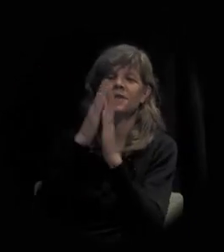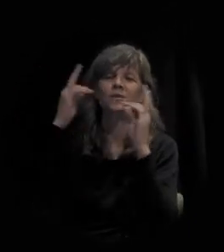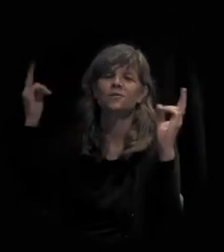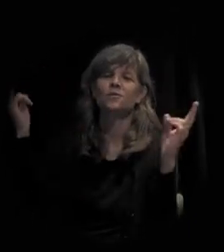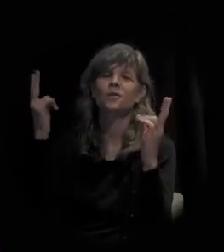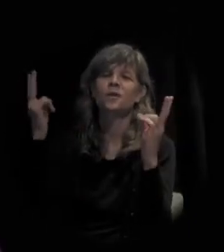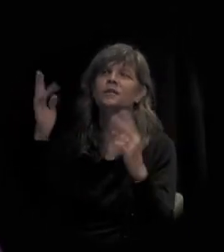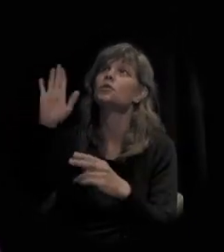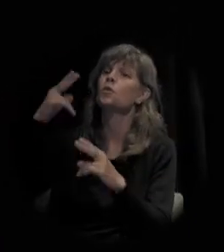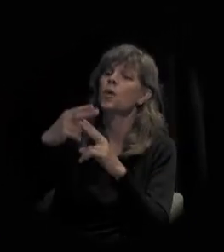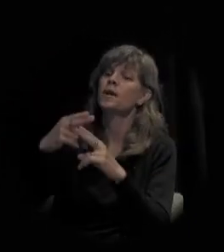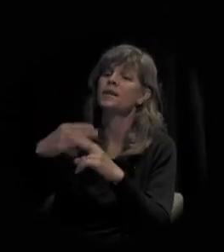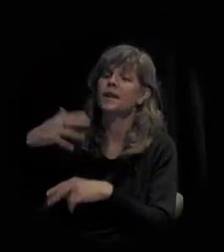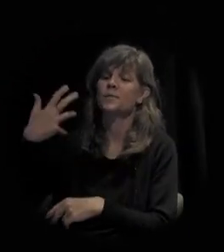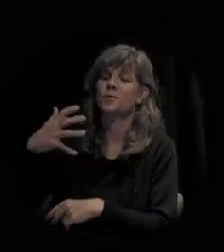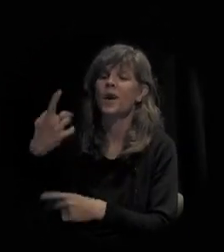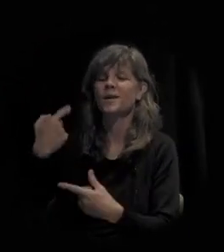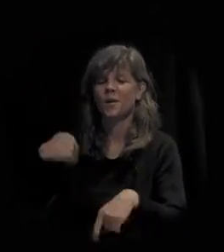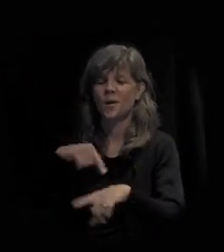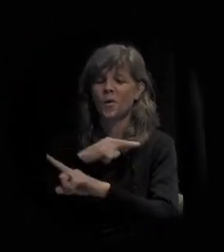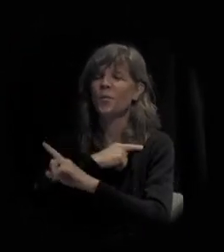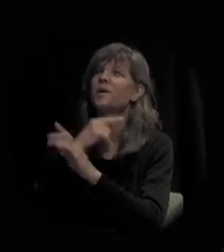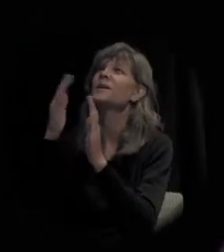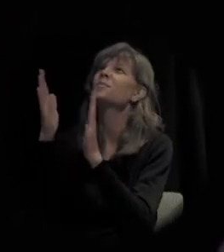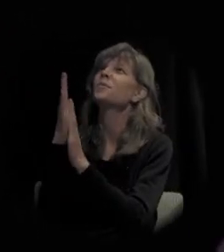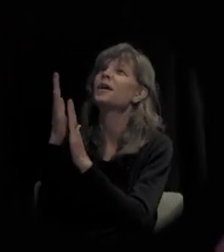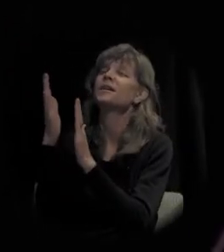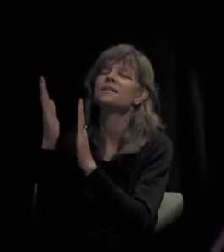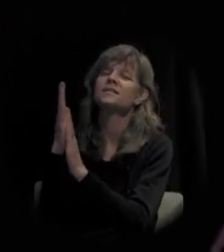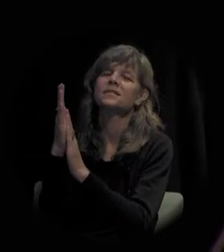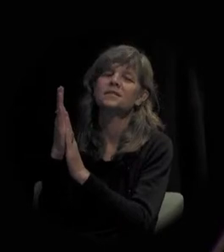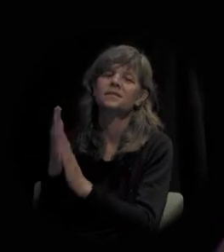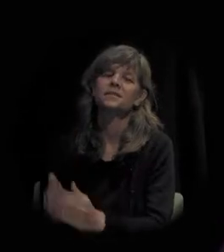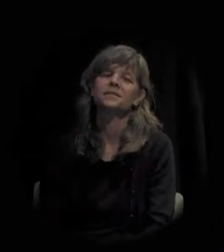thy great name we praise.